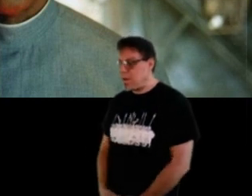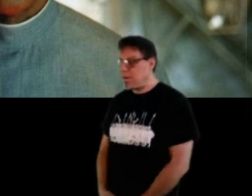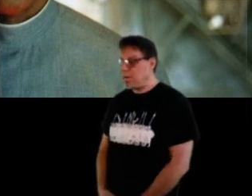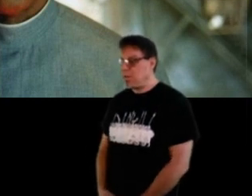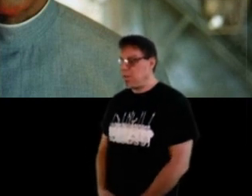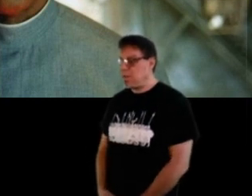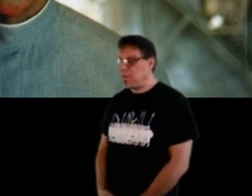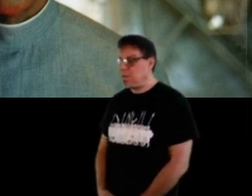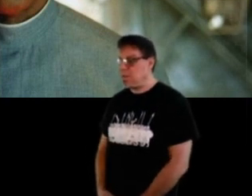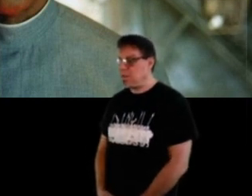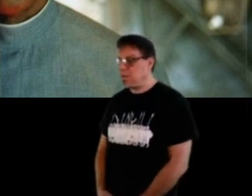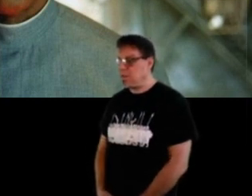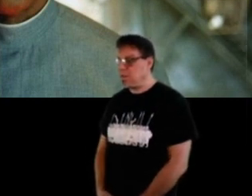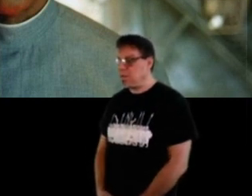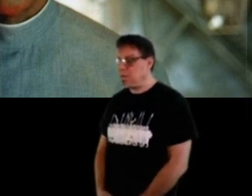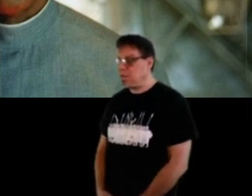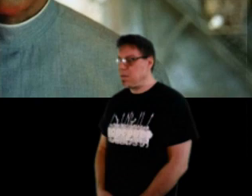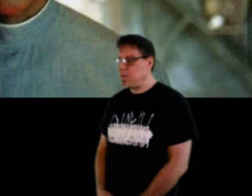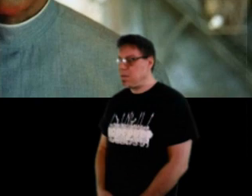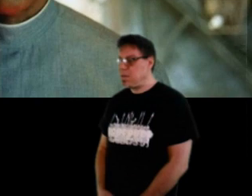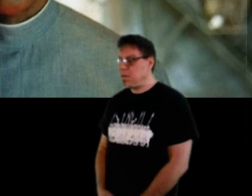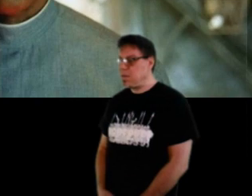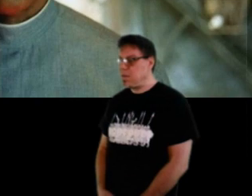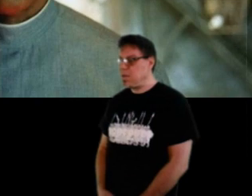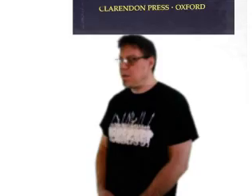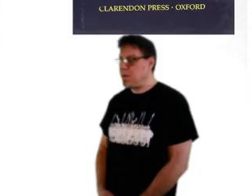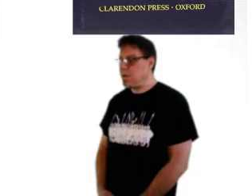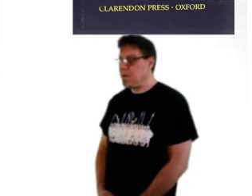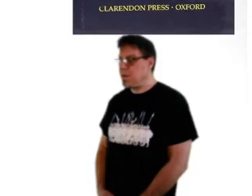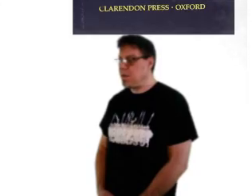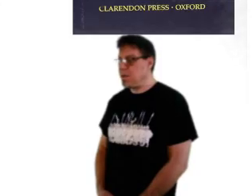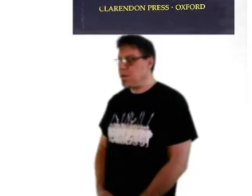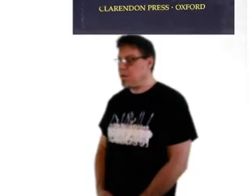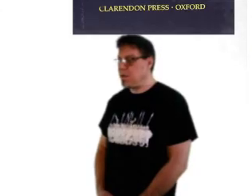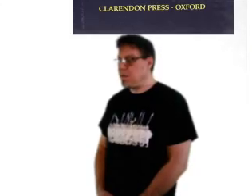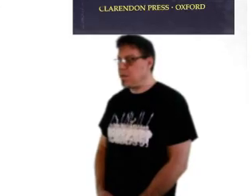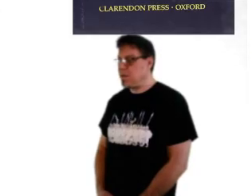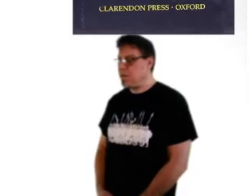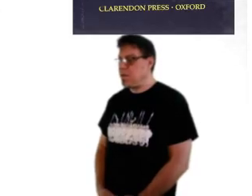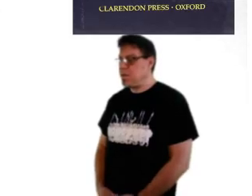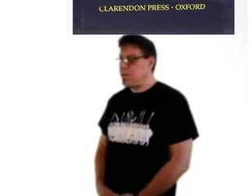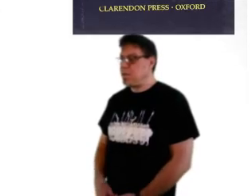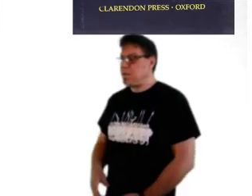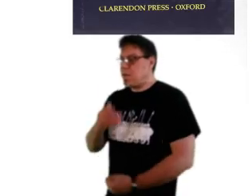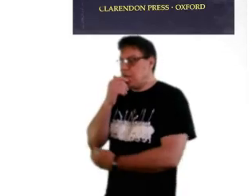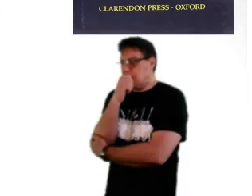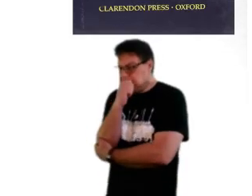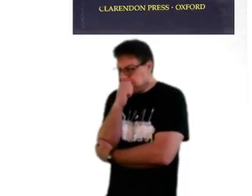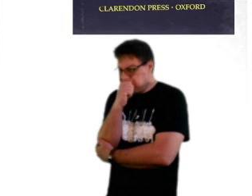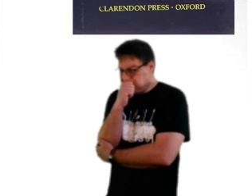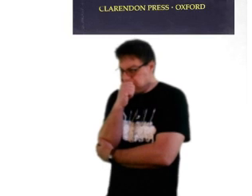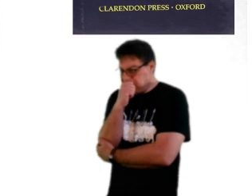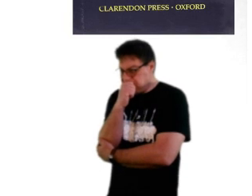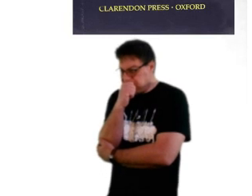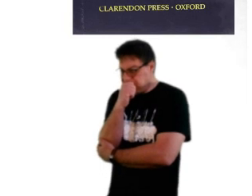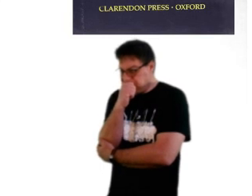word pastor comes from the Latin word for shepherd? Is Shepherd Book not the best